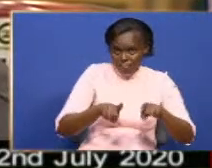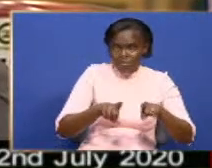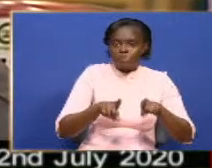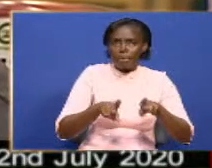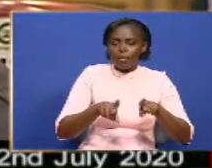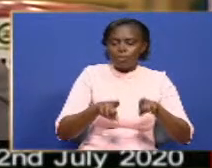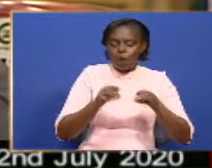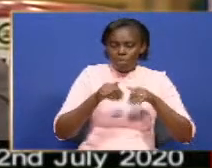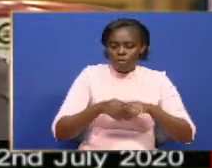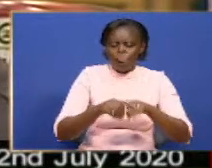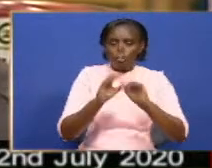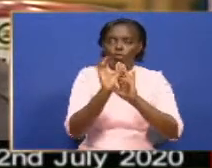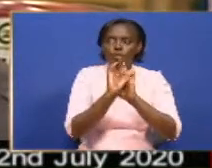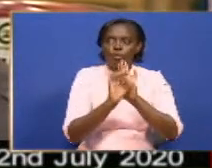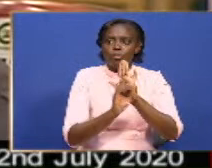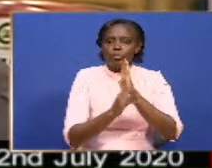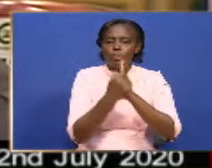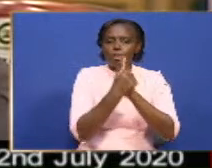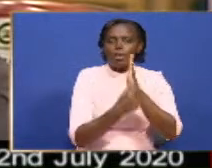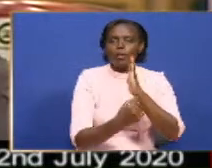according to the Constitution, Article